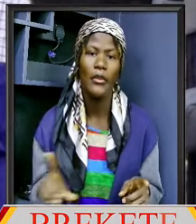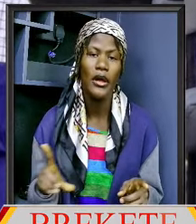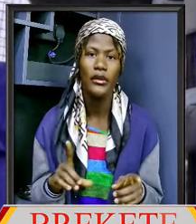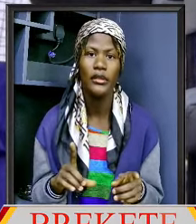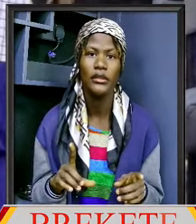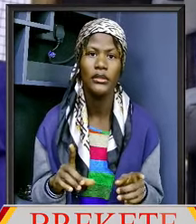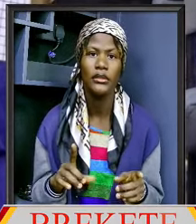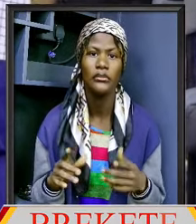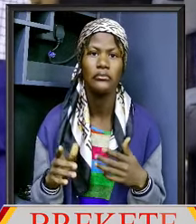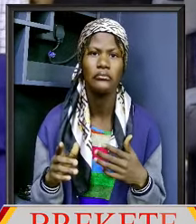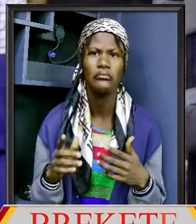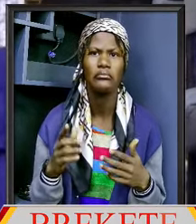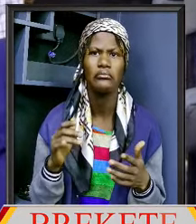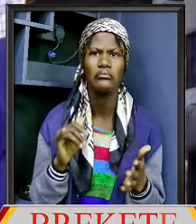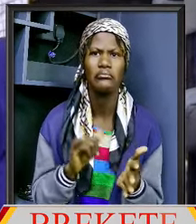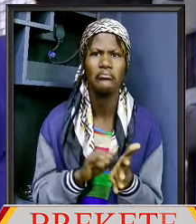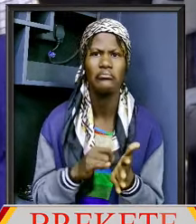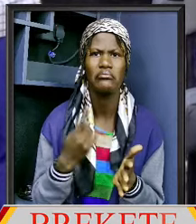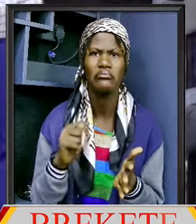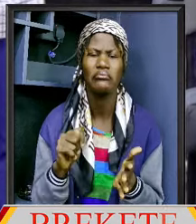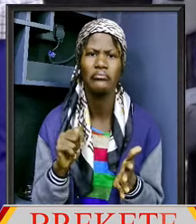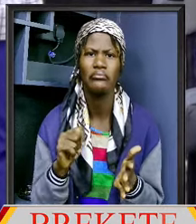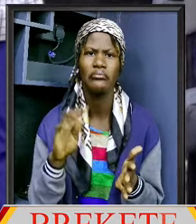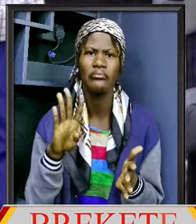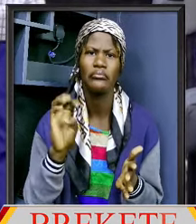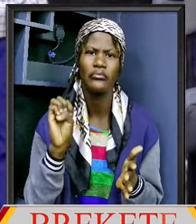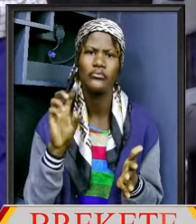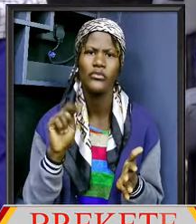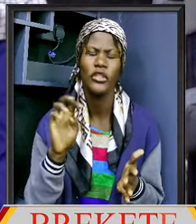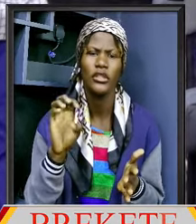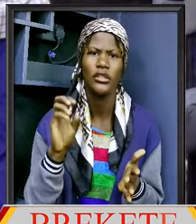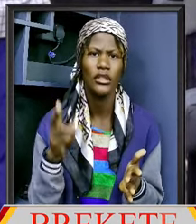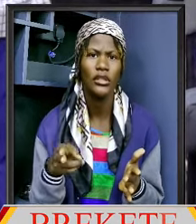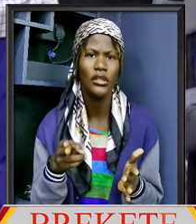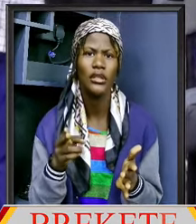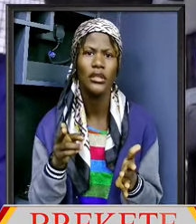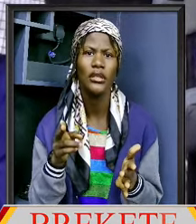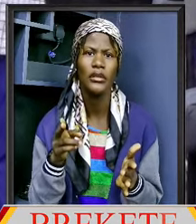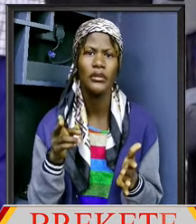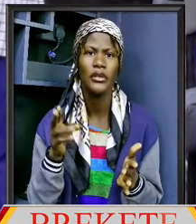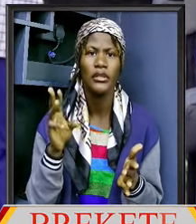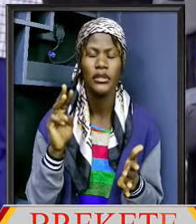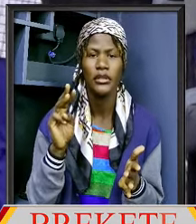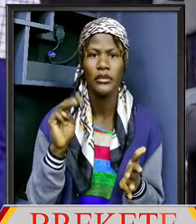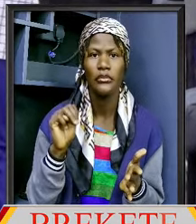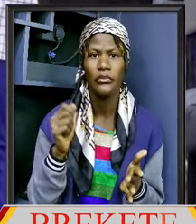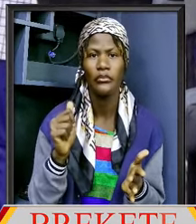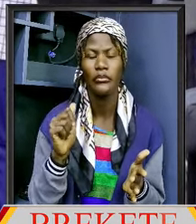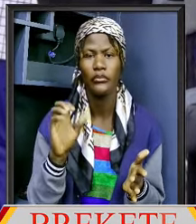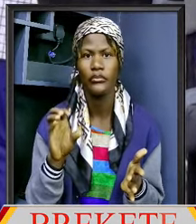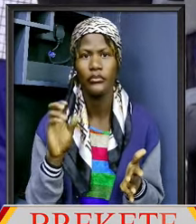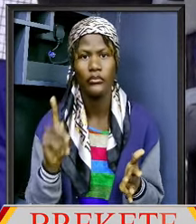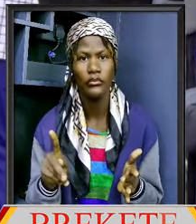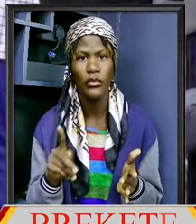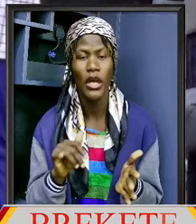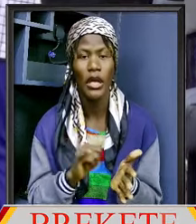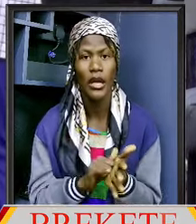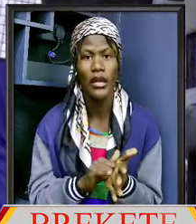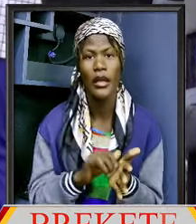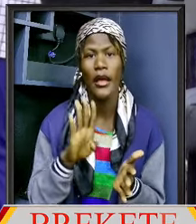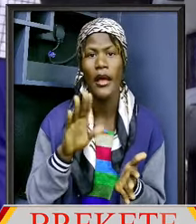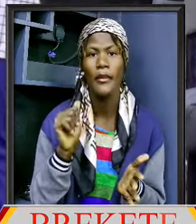naira. Then I go back. I go to the ministry and told them that the barrister told me